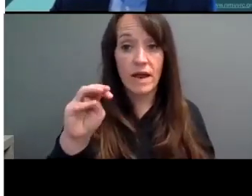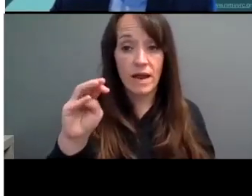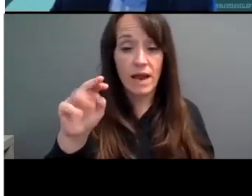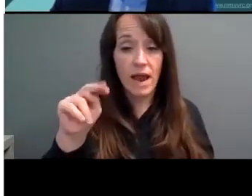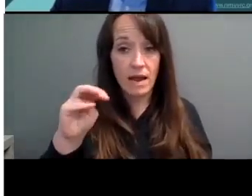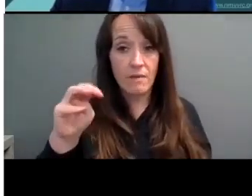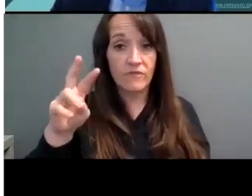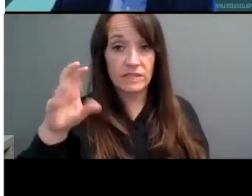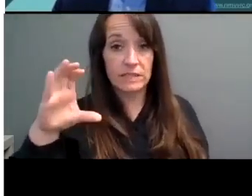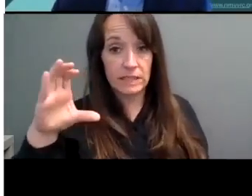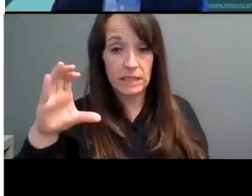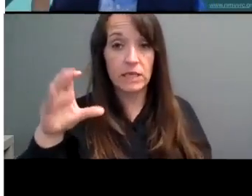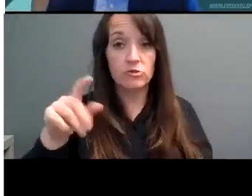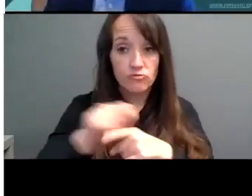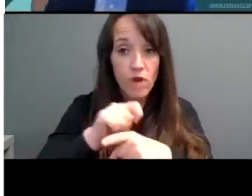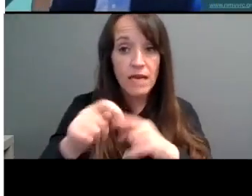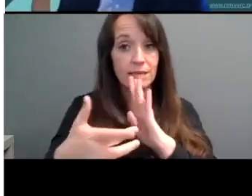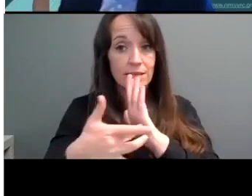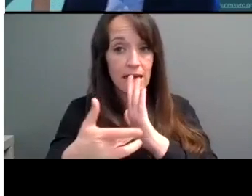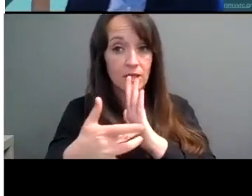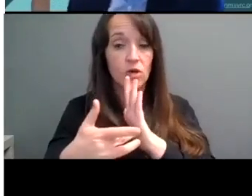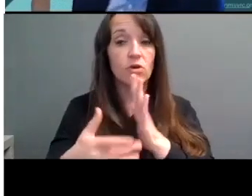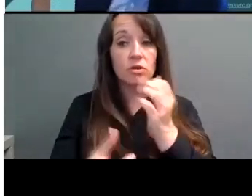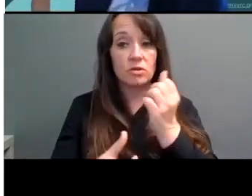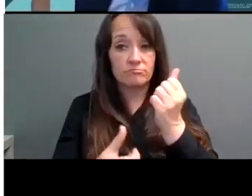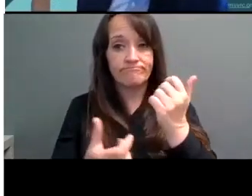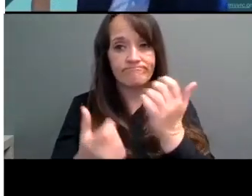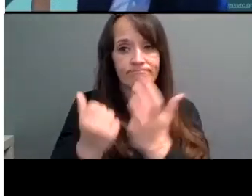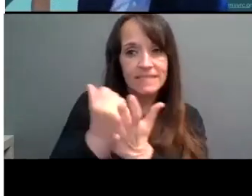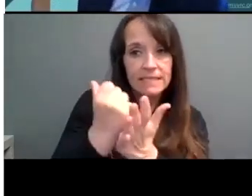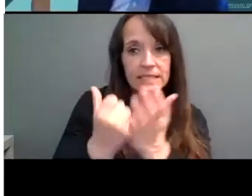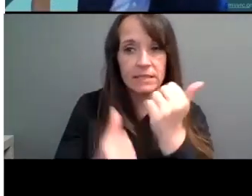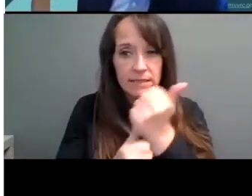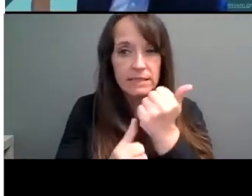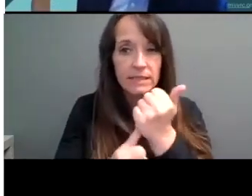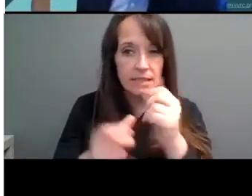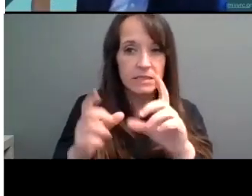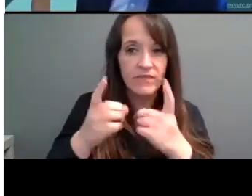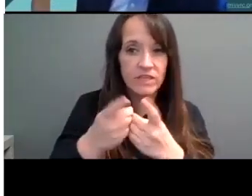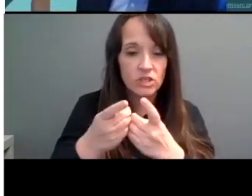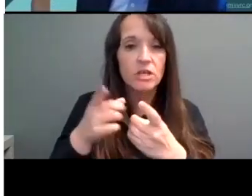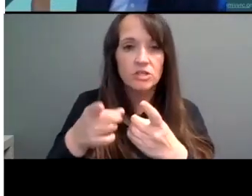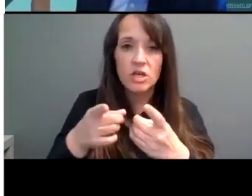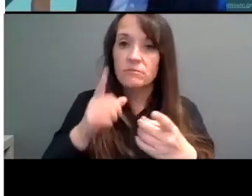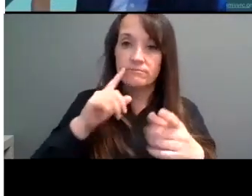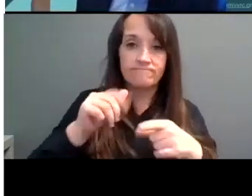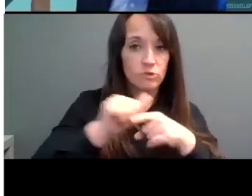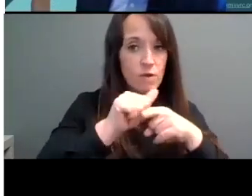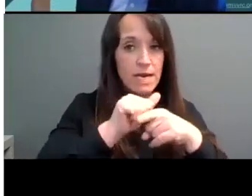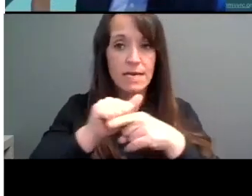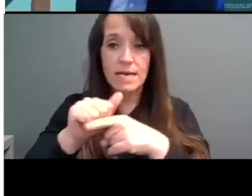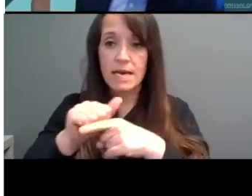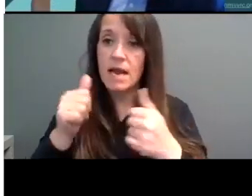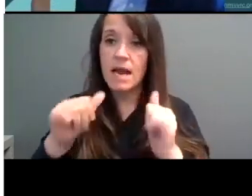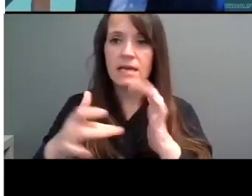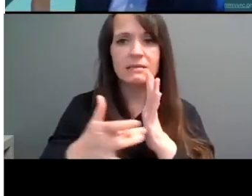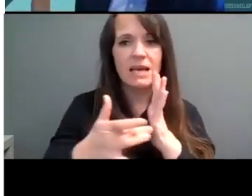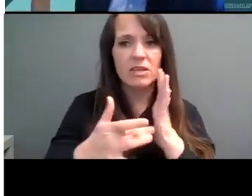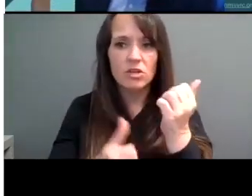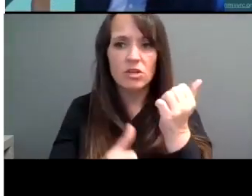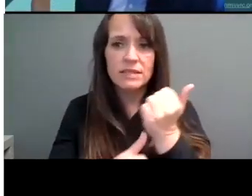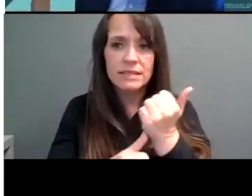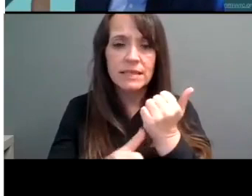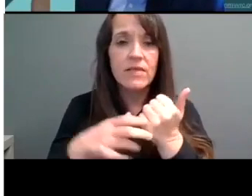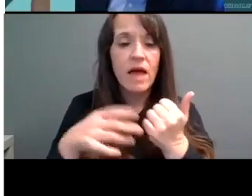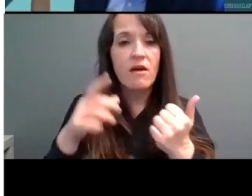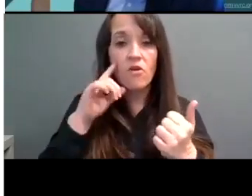Technical Assistance Division, So she's responsible for overseeing all training and technical assistance activities, including development of